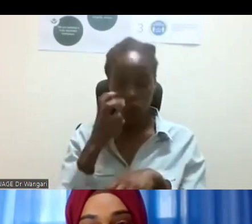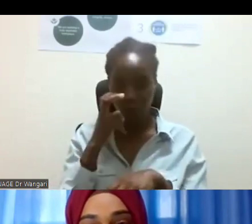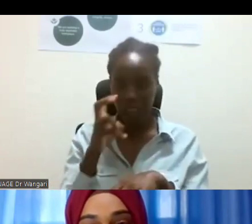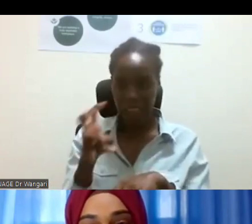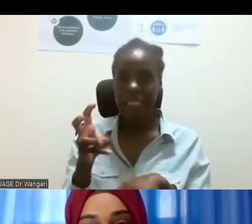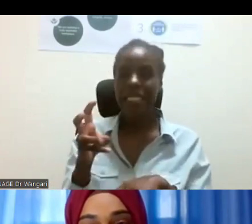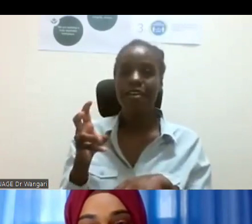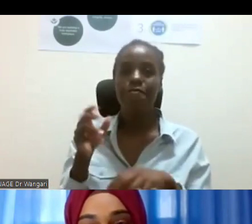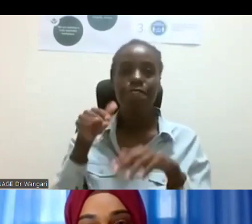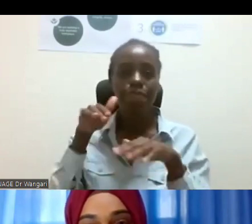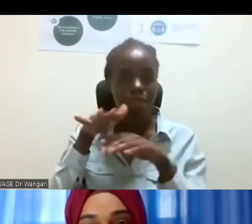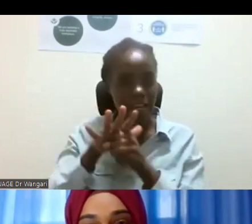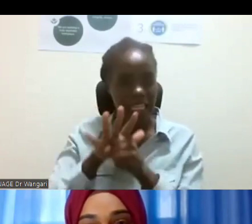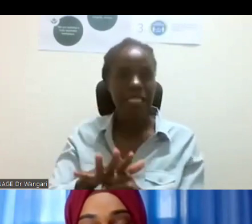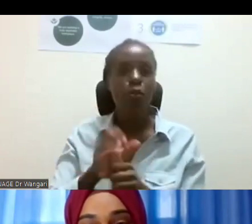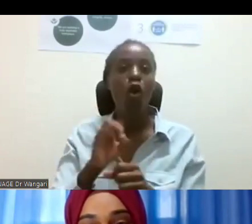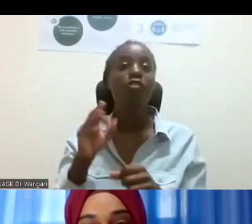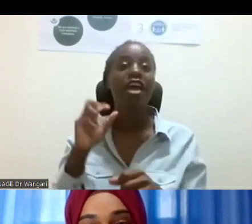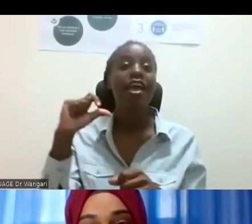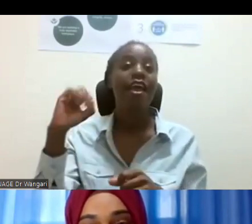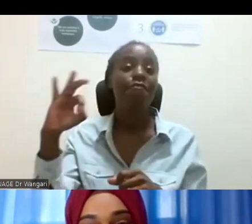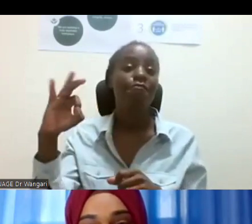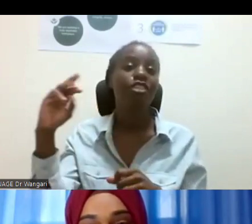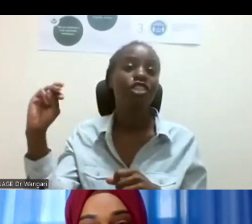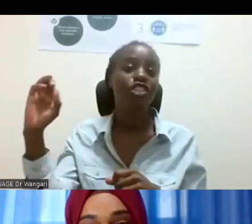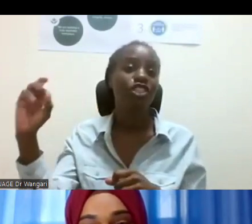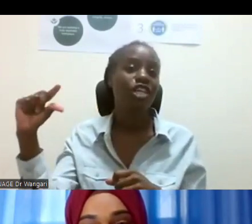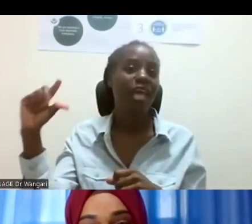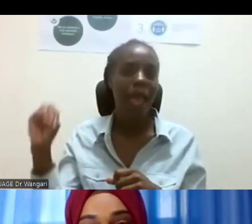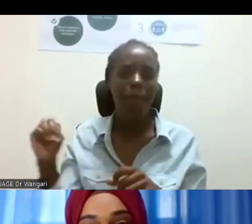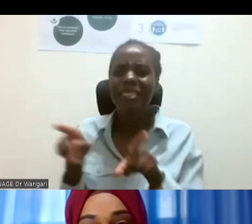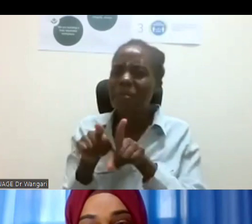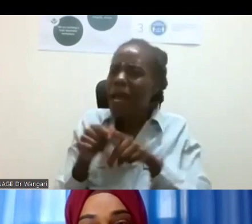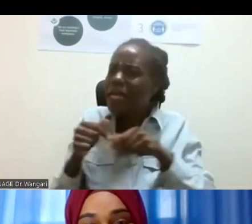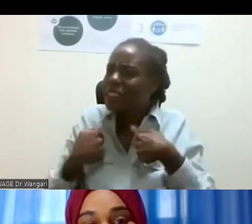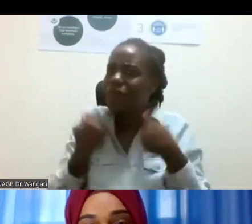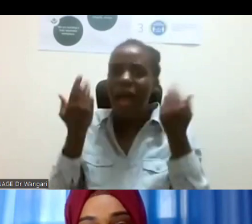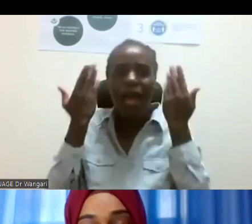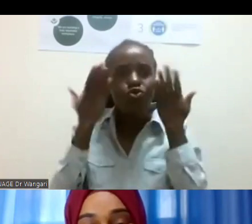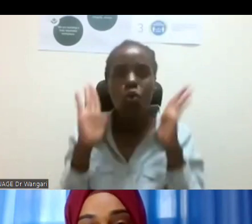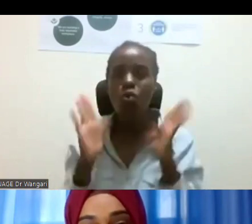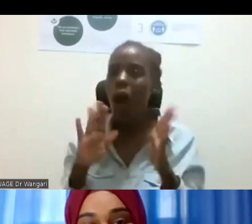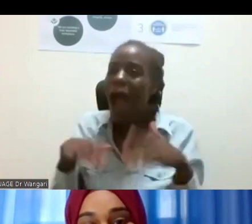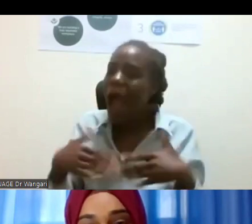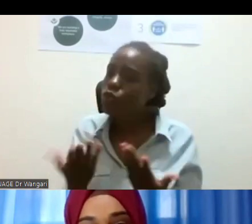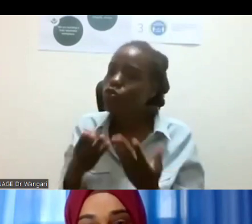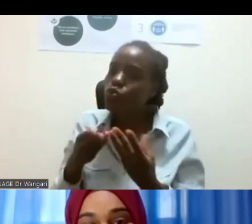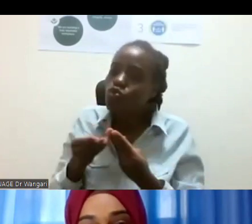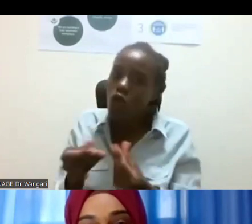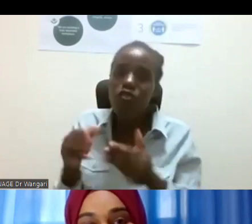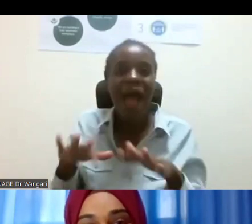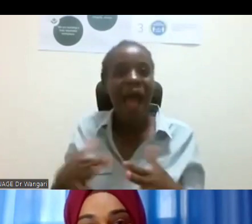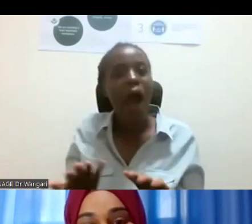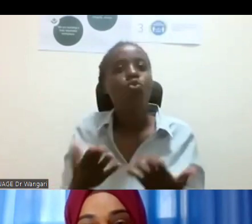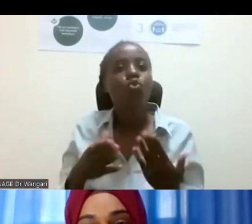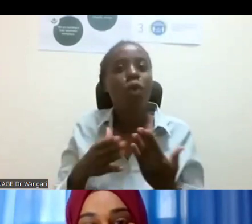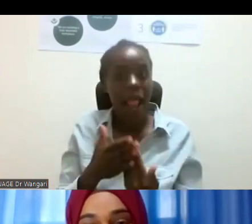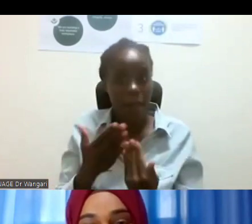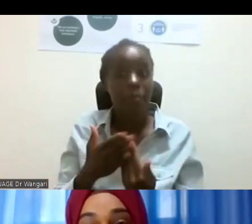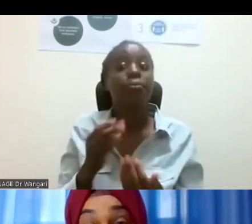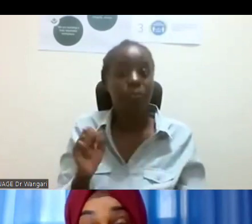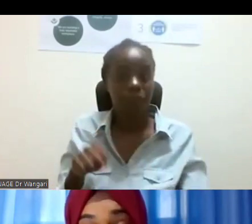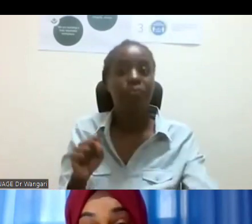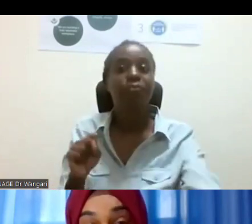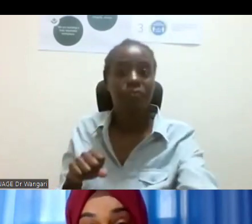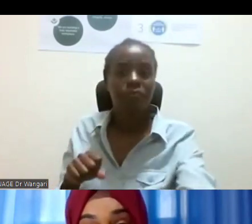of FGM. And I was not aware of the medical complications that were associated with FGMC. And I even didn't know the